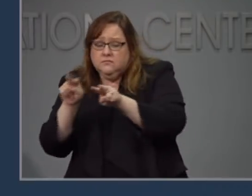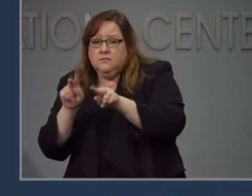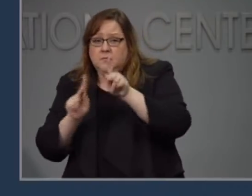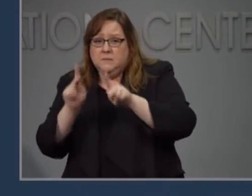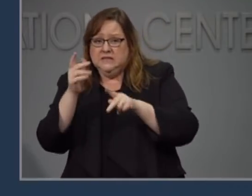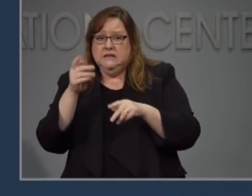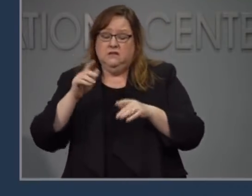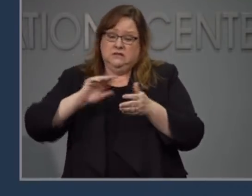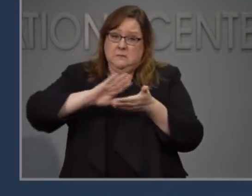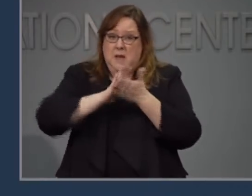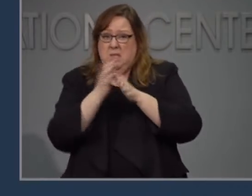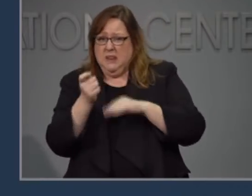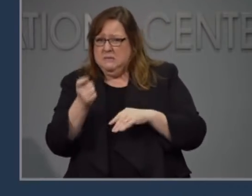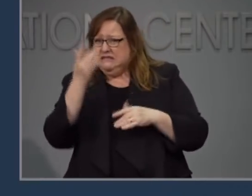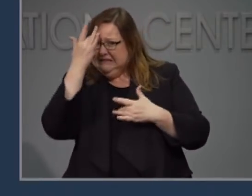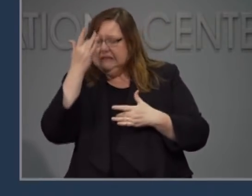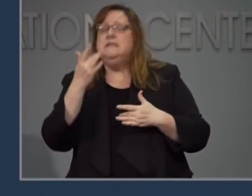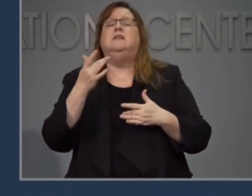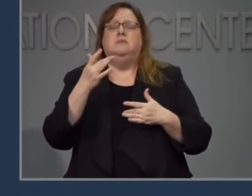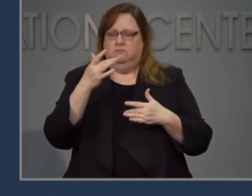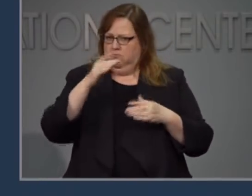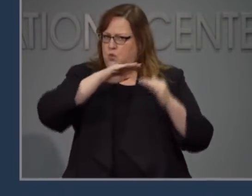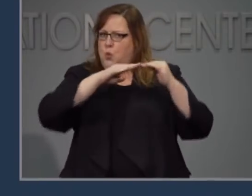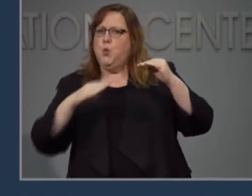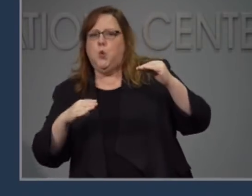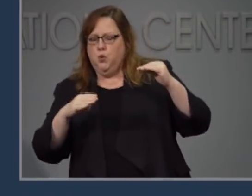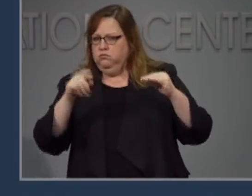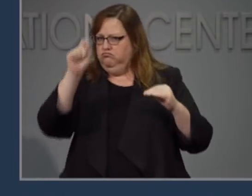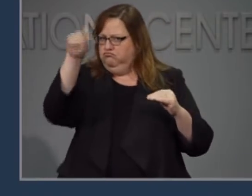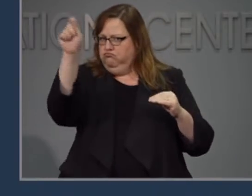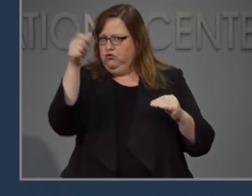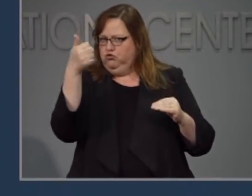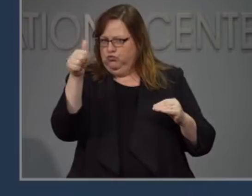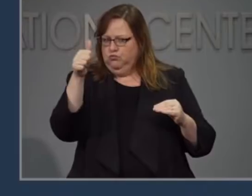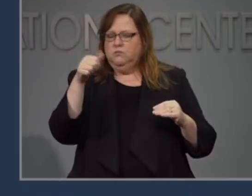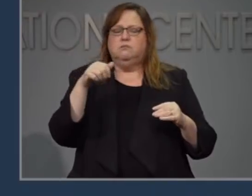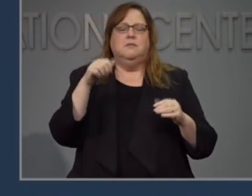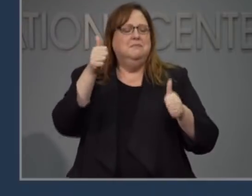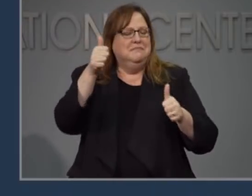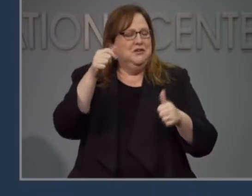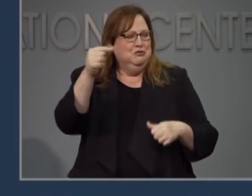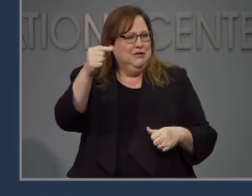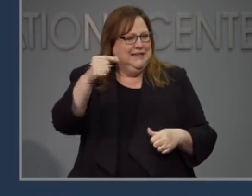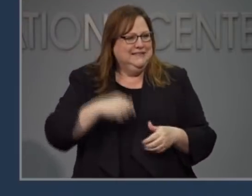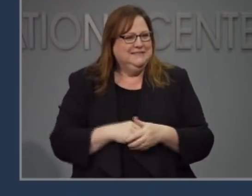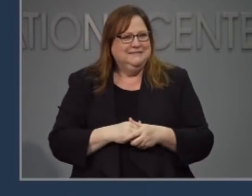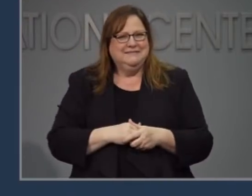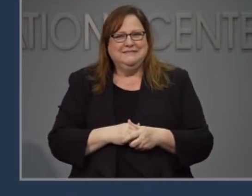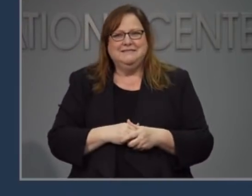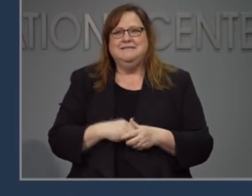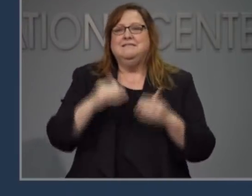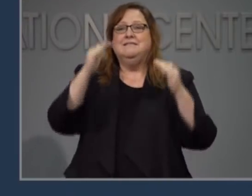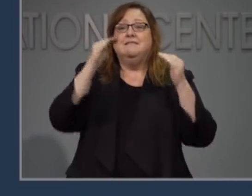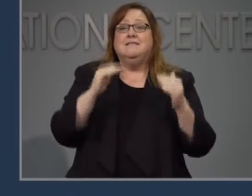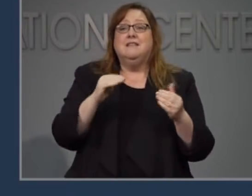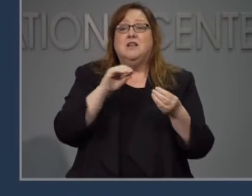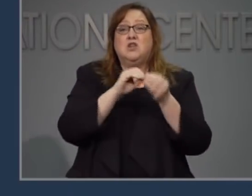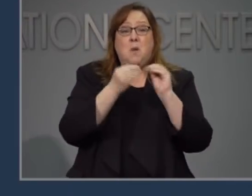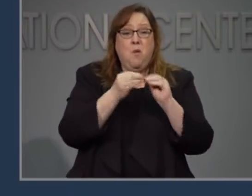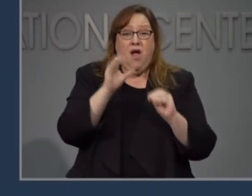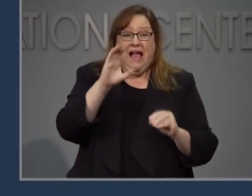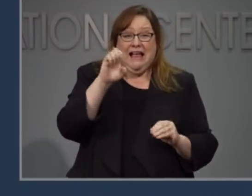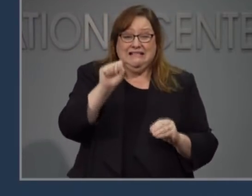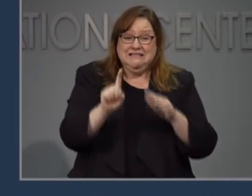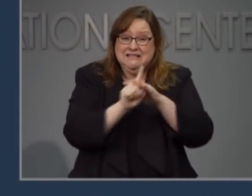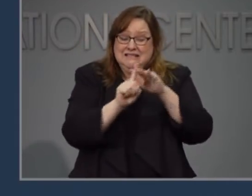check. North Carolina's trajectory of laboratory confirmed cases continues to increase. That gets a red